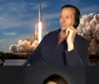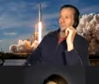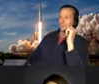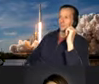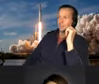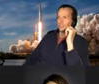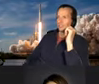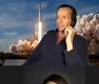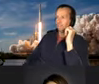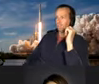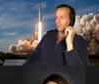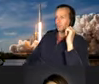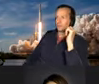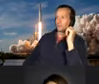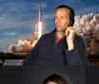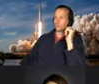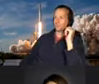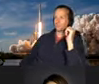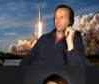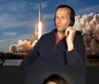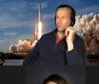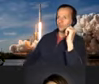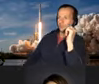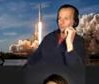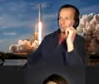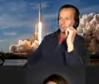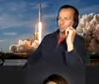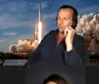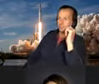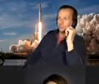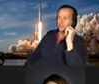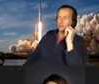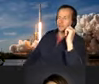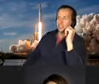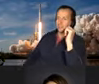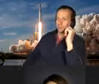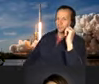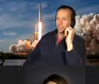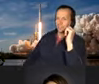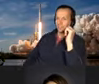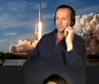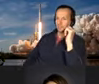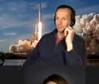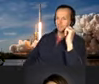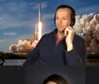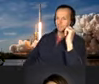to 11 years compared to those living without children, but a reduced risk of death from